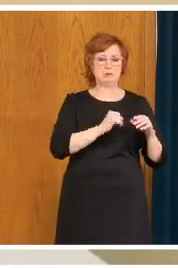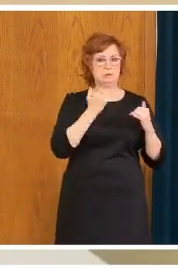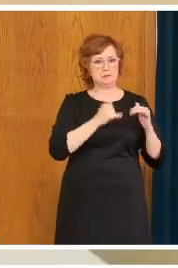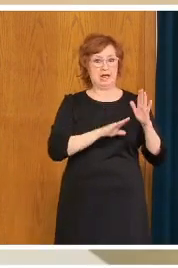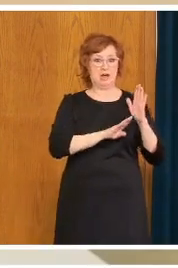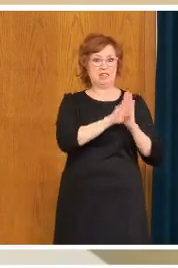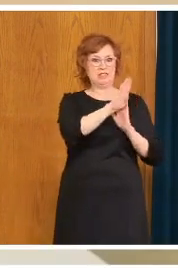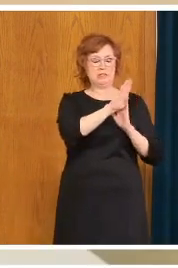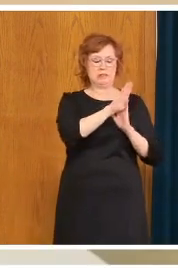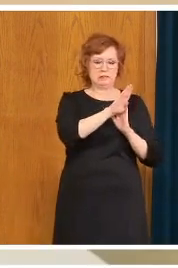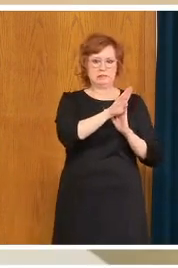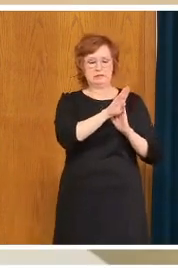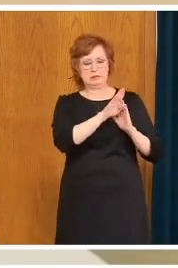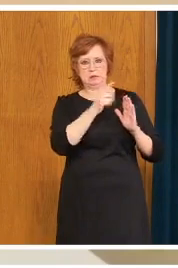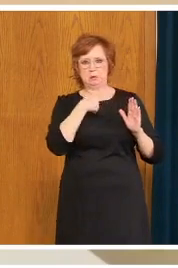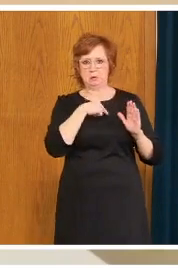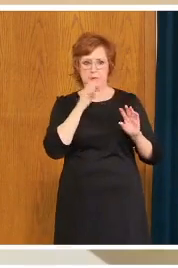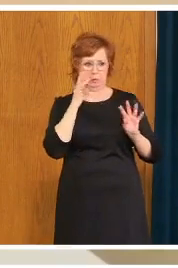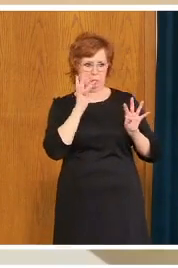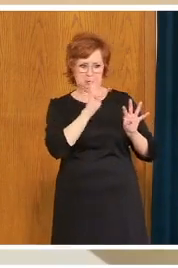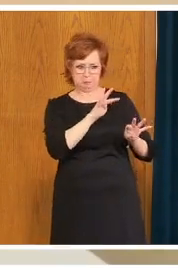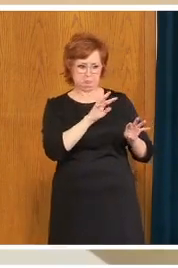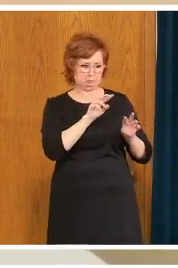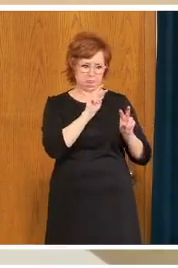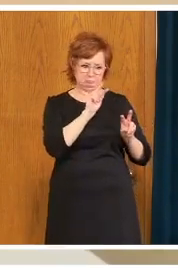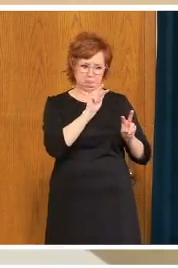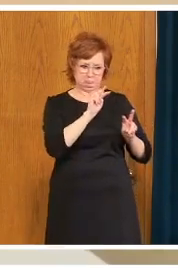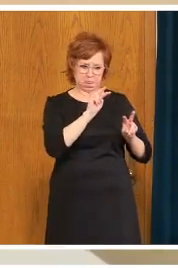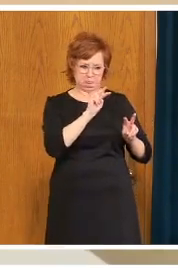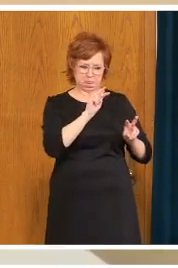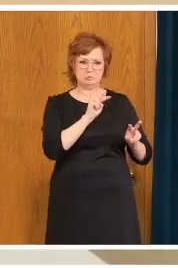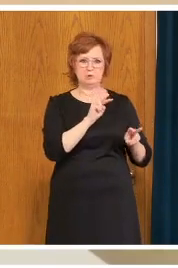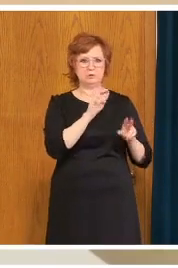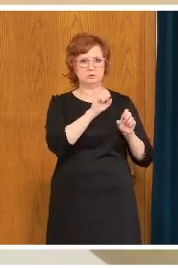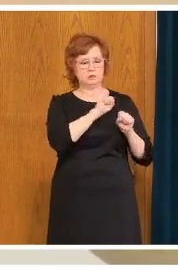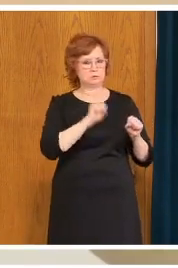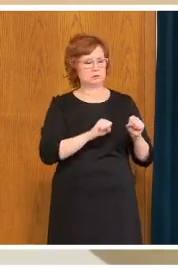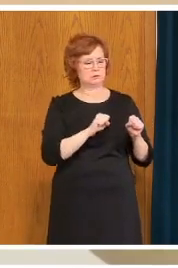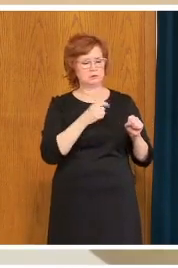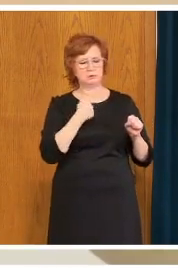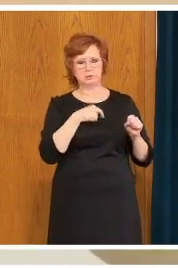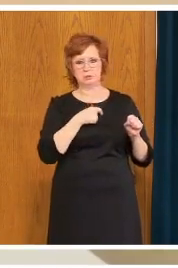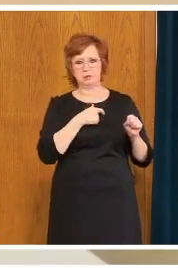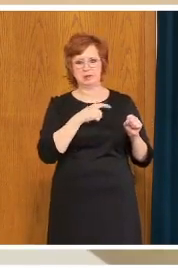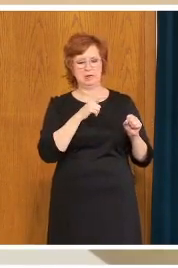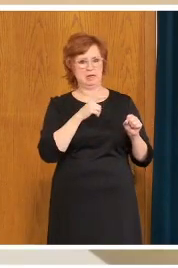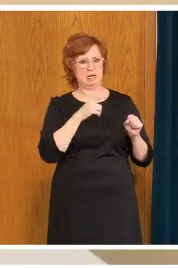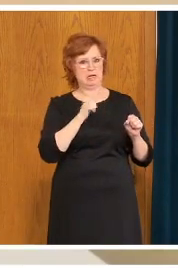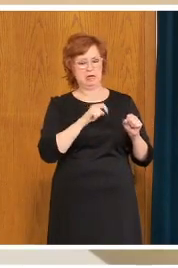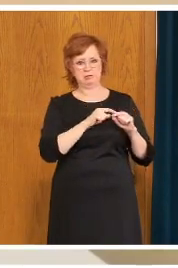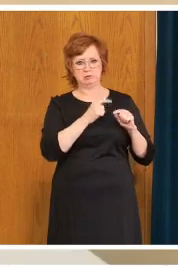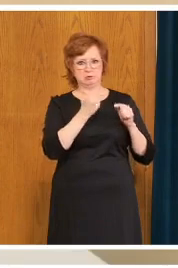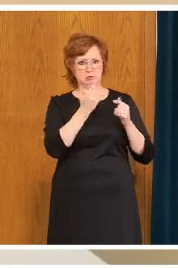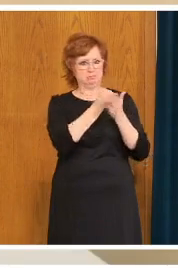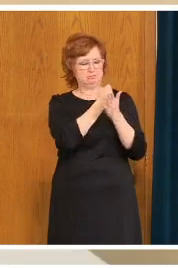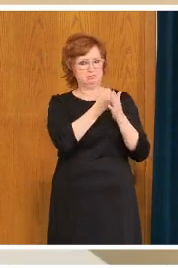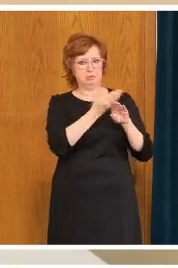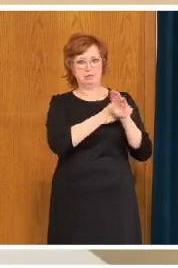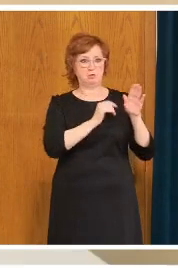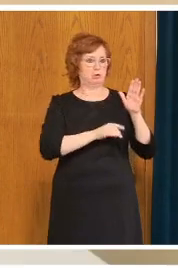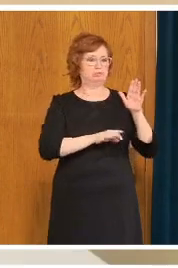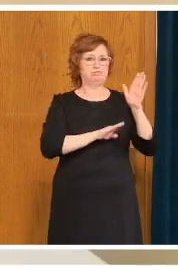now, we have to give everything we can throughout the province, Saskatoon, other communities in the north, as well as, of course, many communities in the south